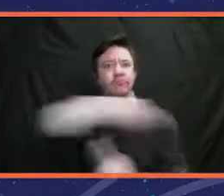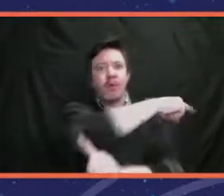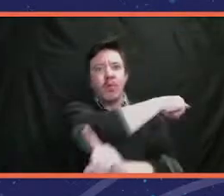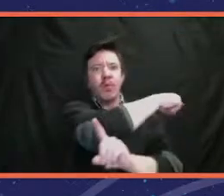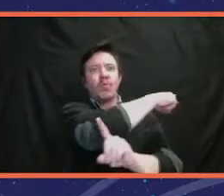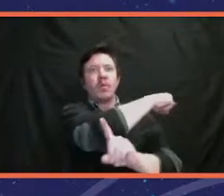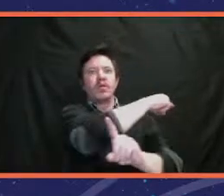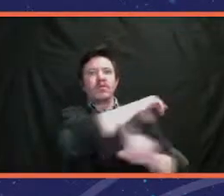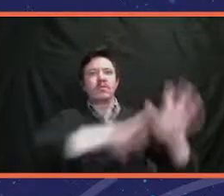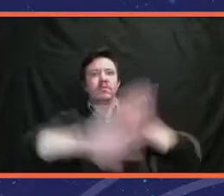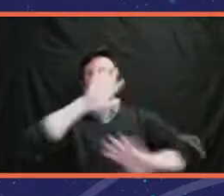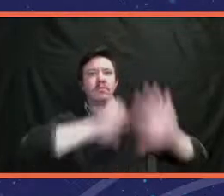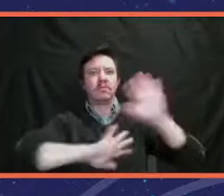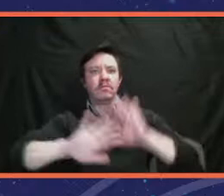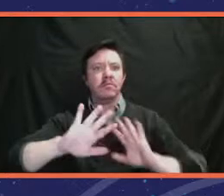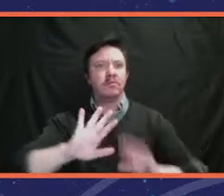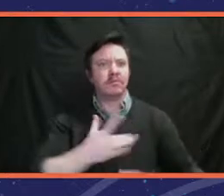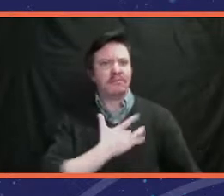know, they can feel that,